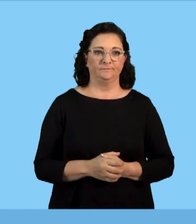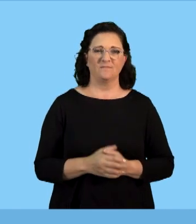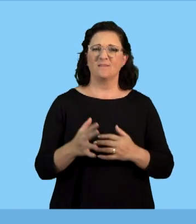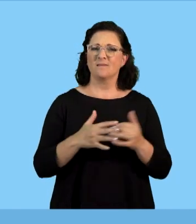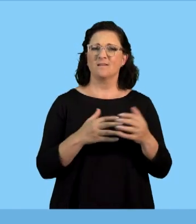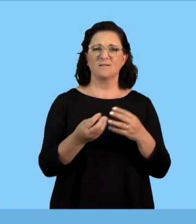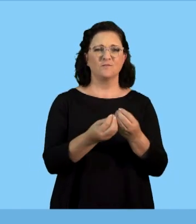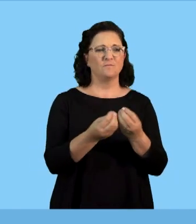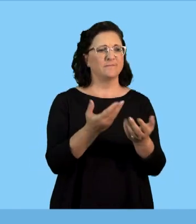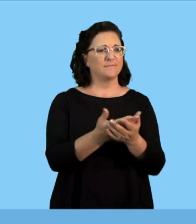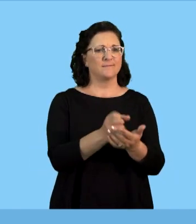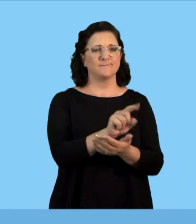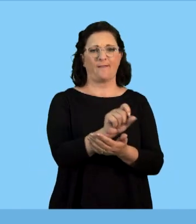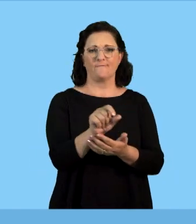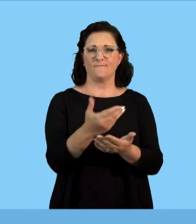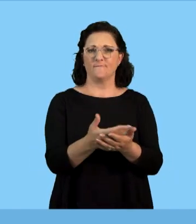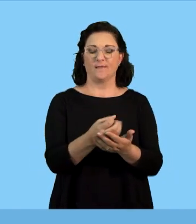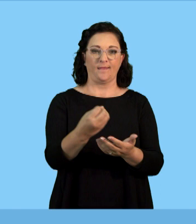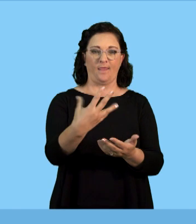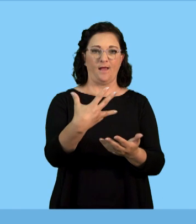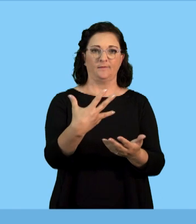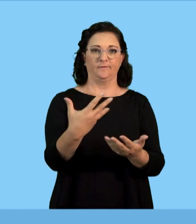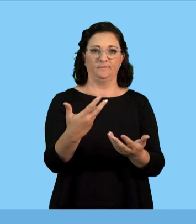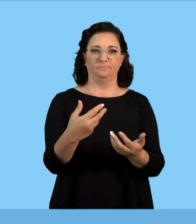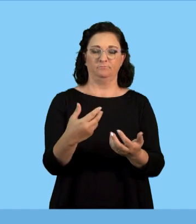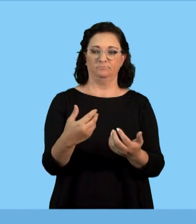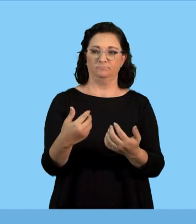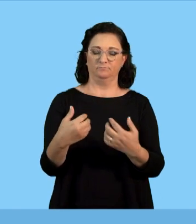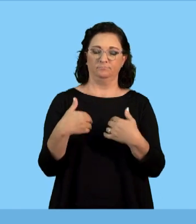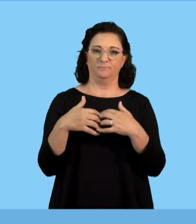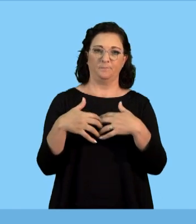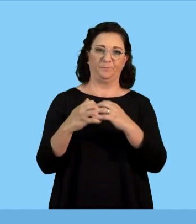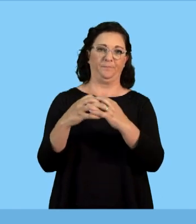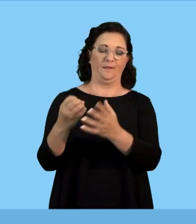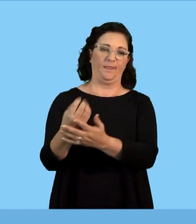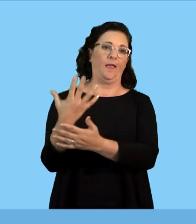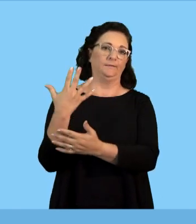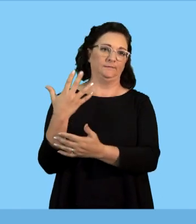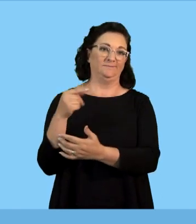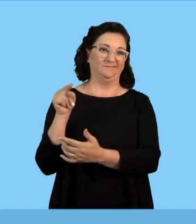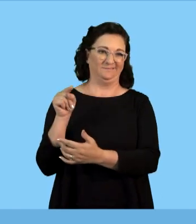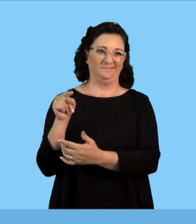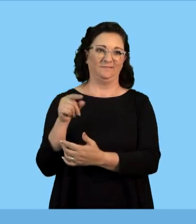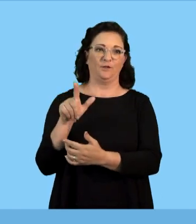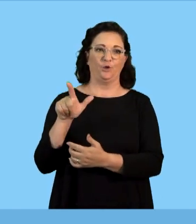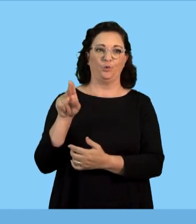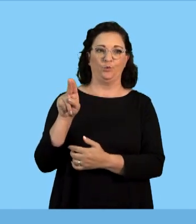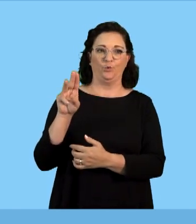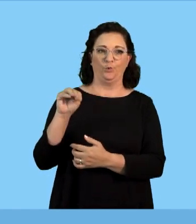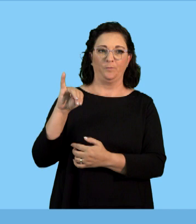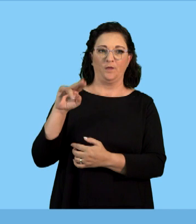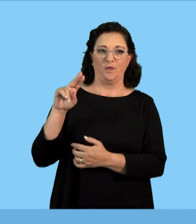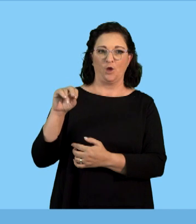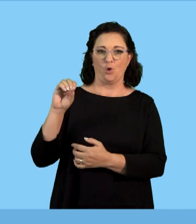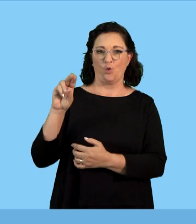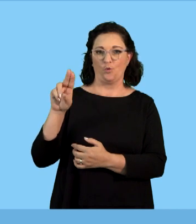So any object that can produce light or any object that can emit light is said to be a luminous object. Now,